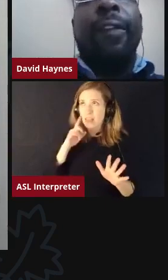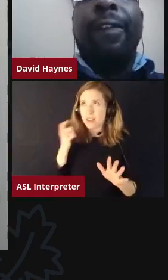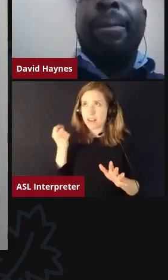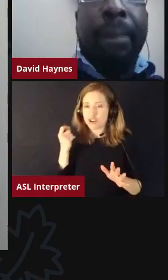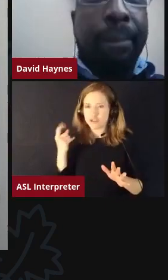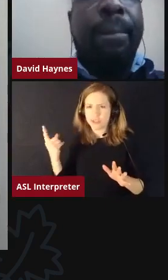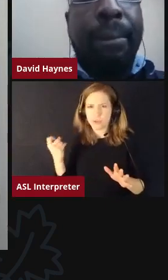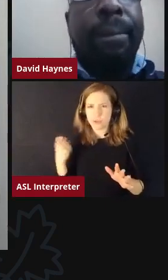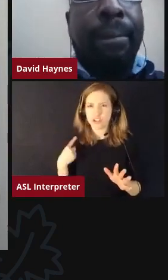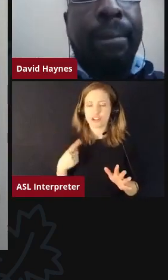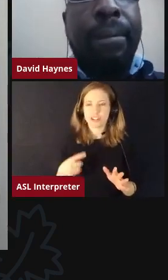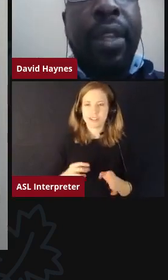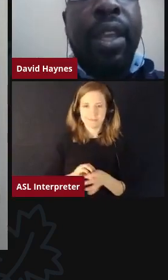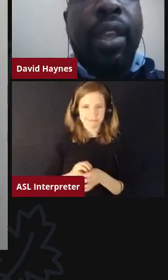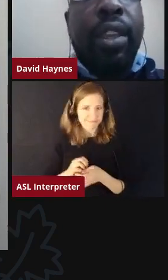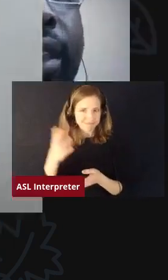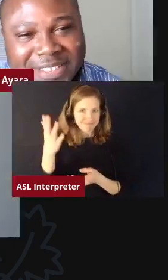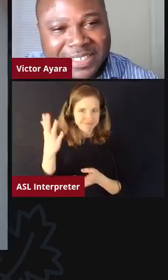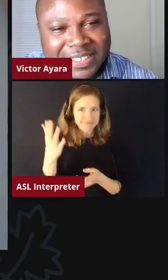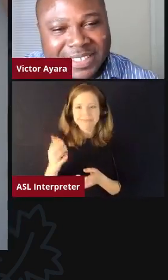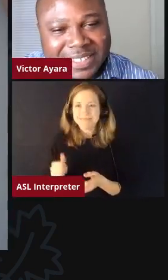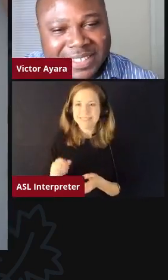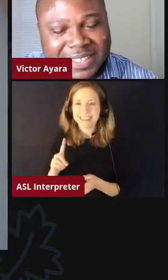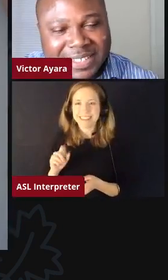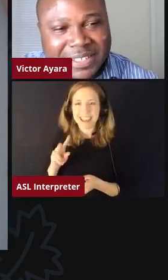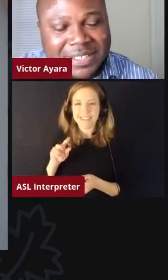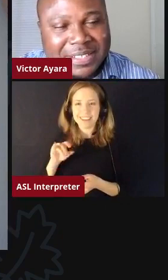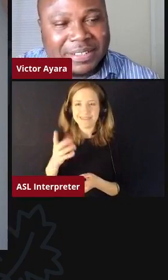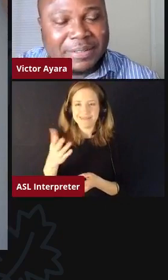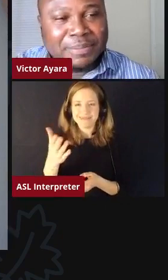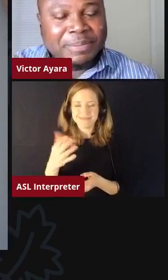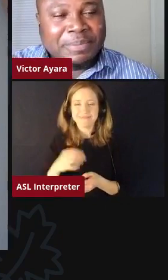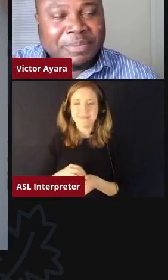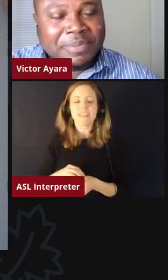Uh, so, David? Yeah, I think